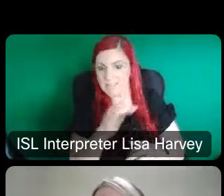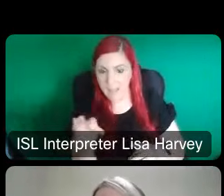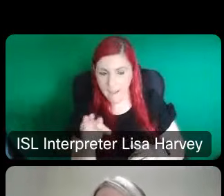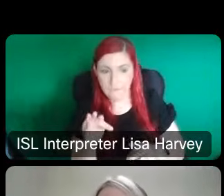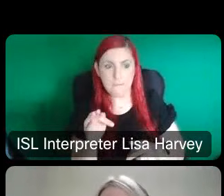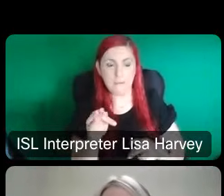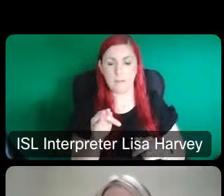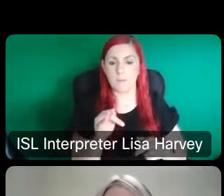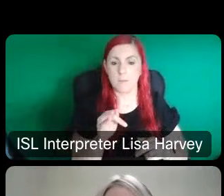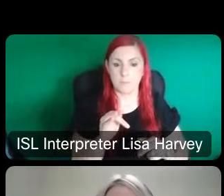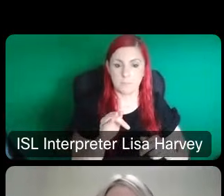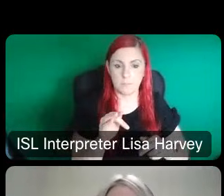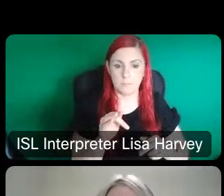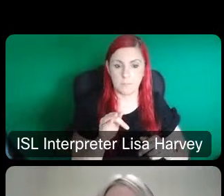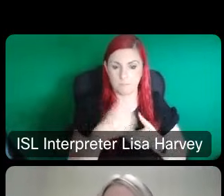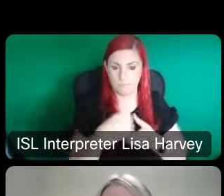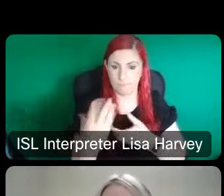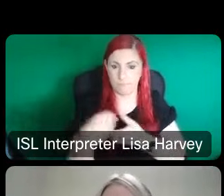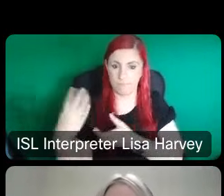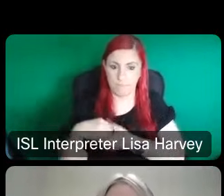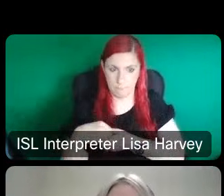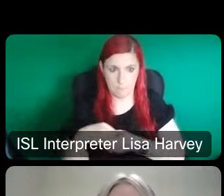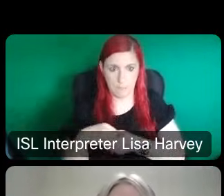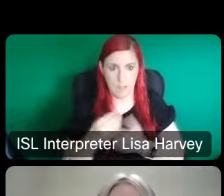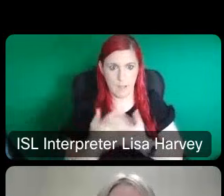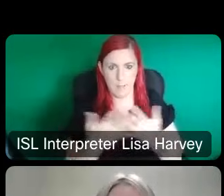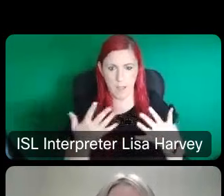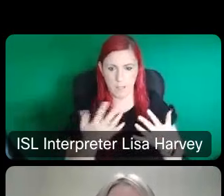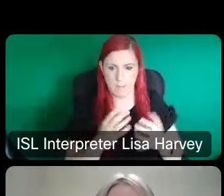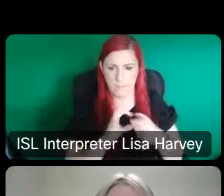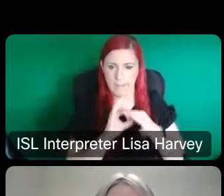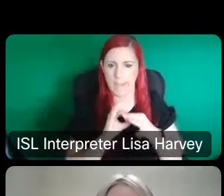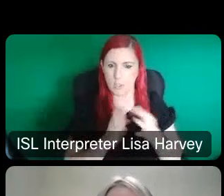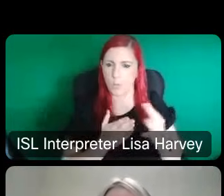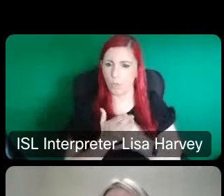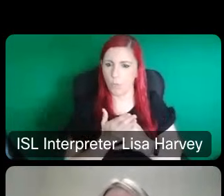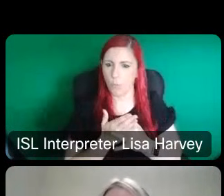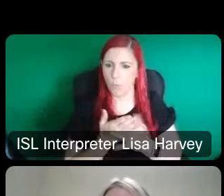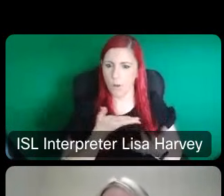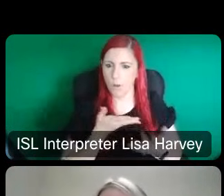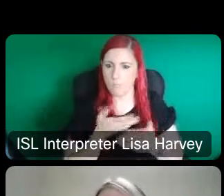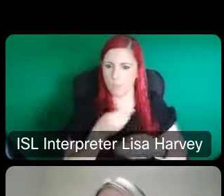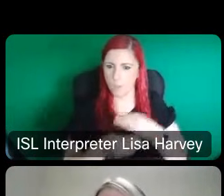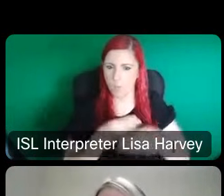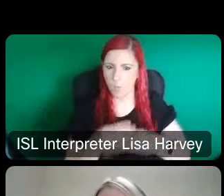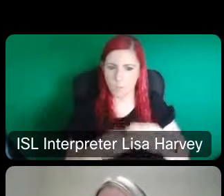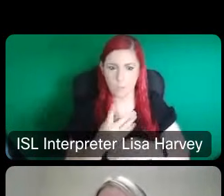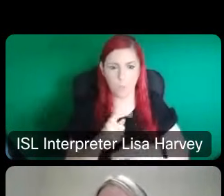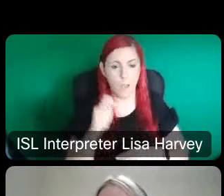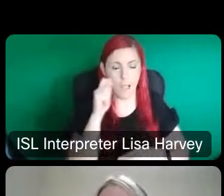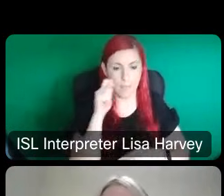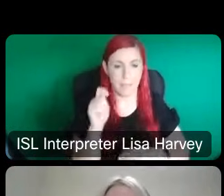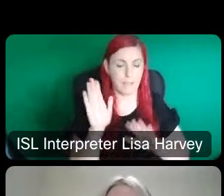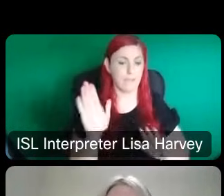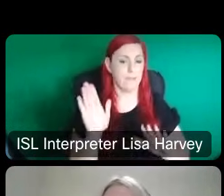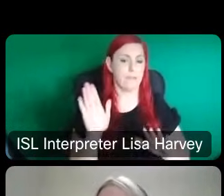was so enriching that there was quite a lot of engagement as part of the consultation process. I think it's remiss to